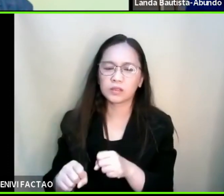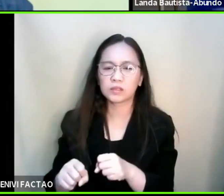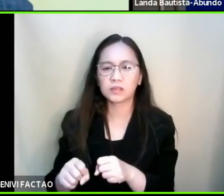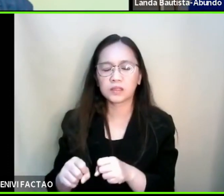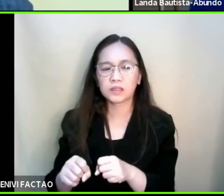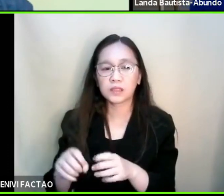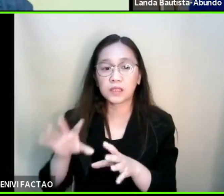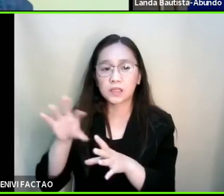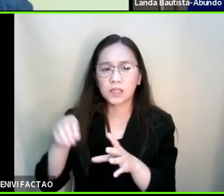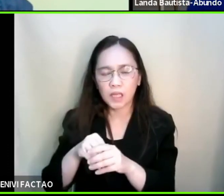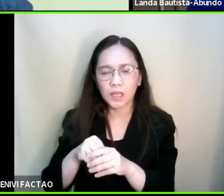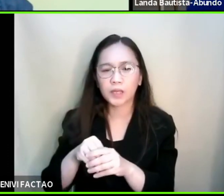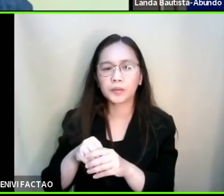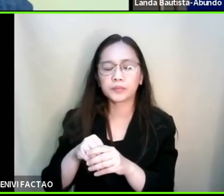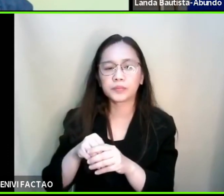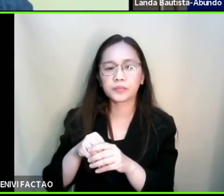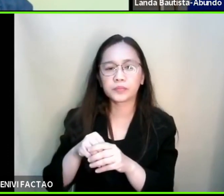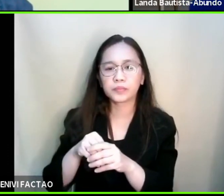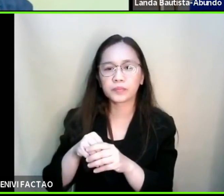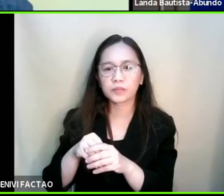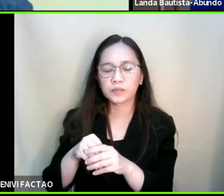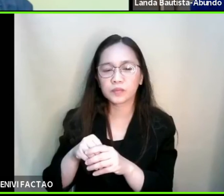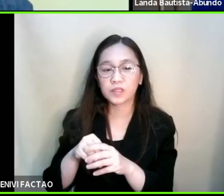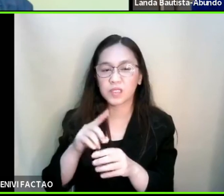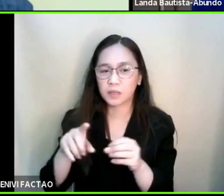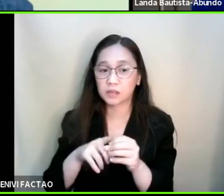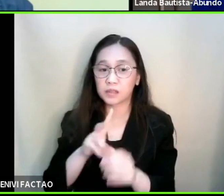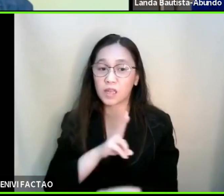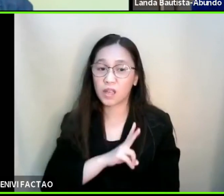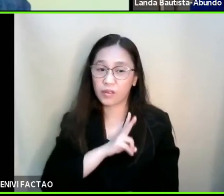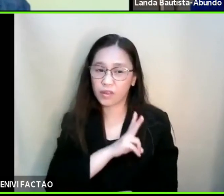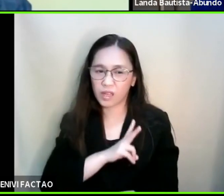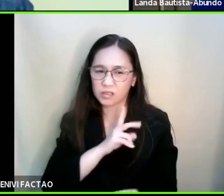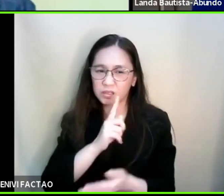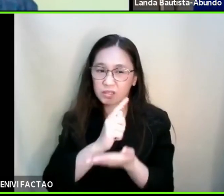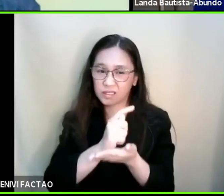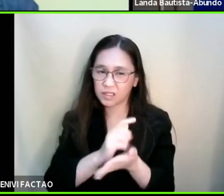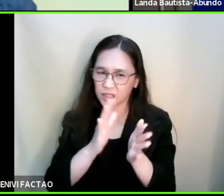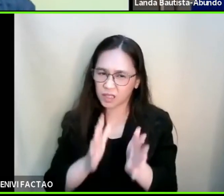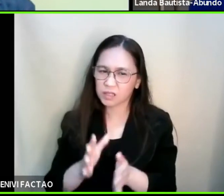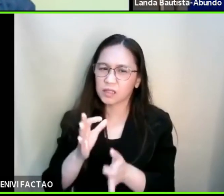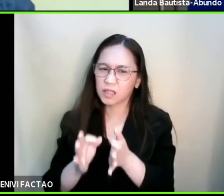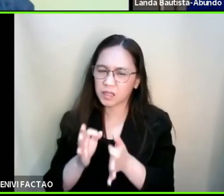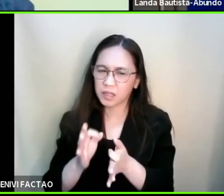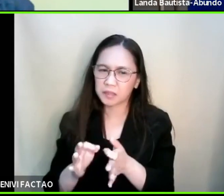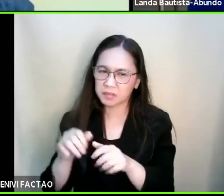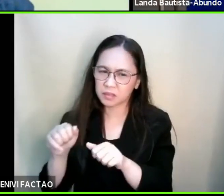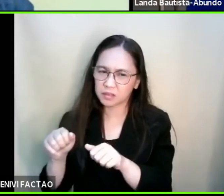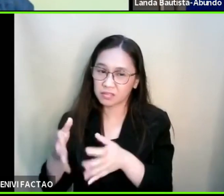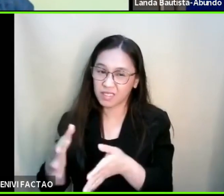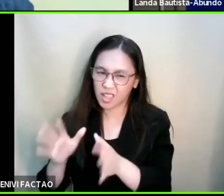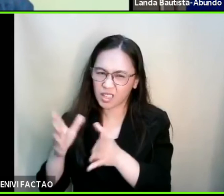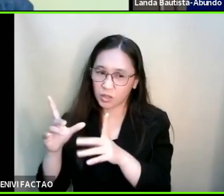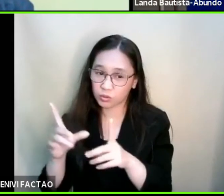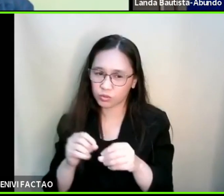naman yung values din of the therapist, no, if the therapist will be willing to do that, and yung